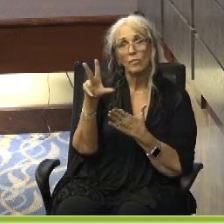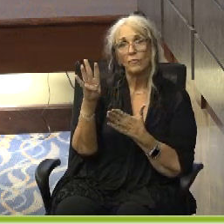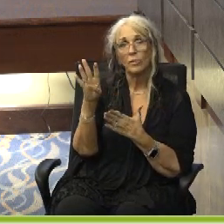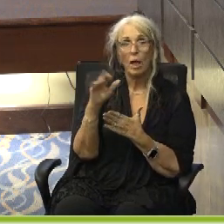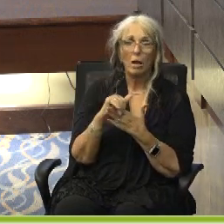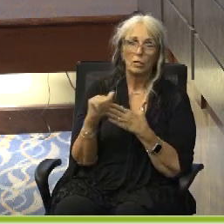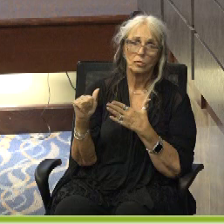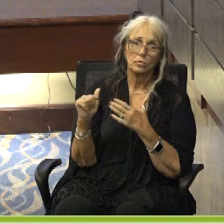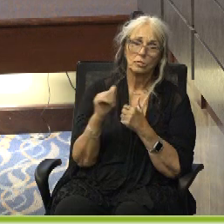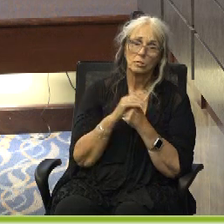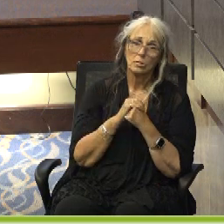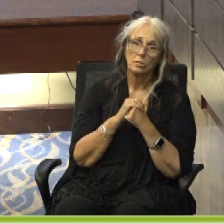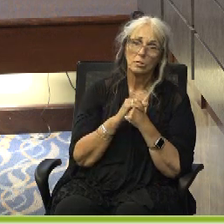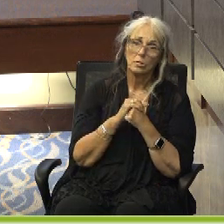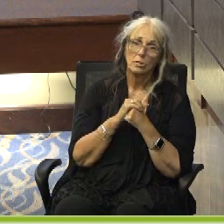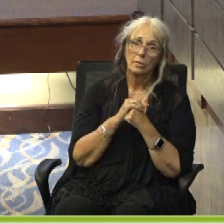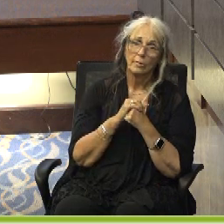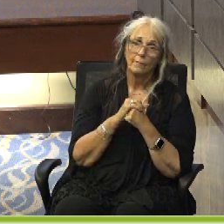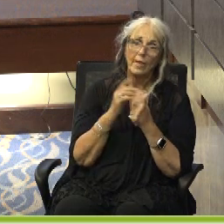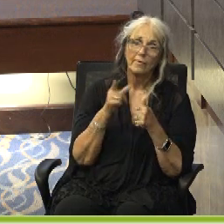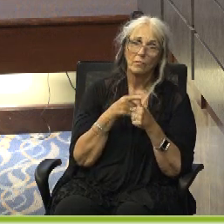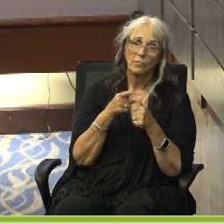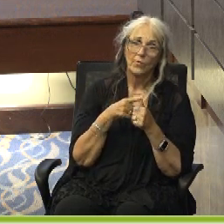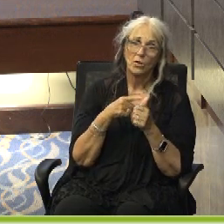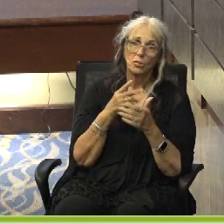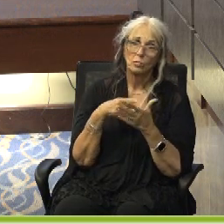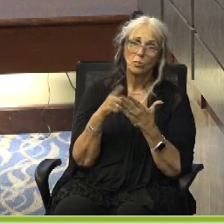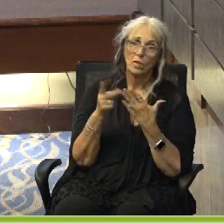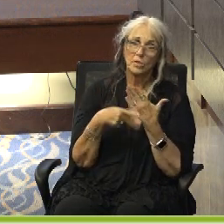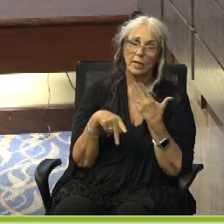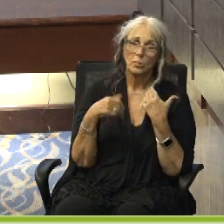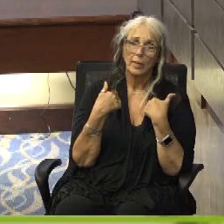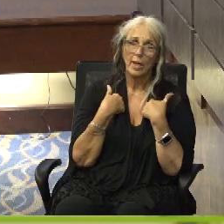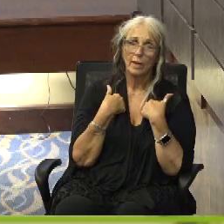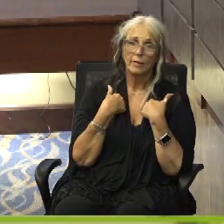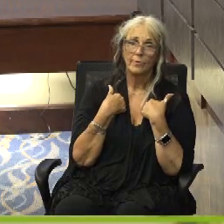$1,572,934. And that is the first project that we have for you.